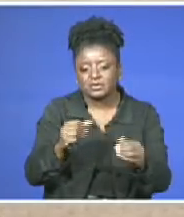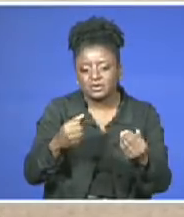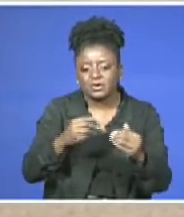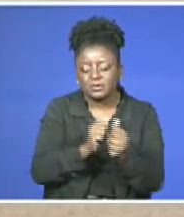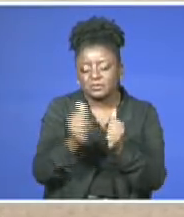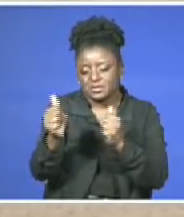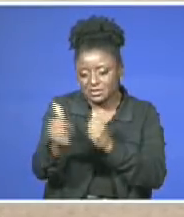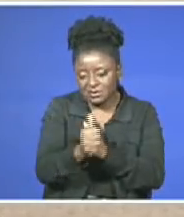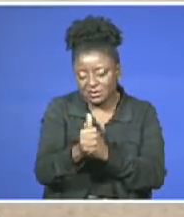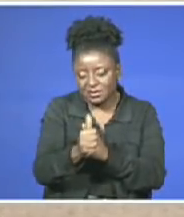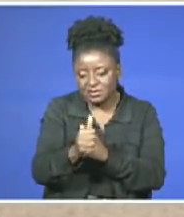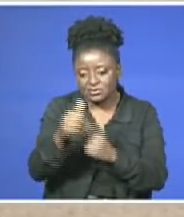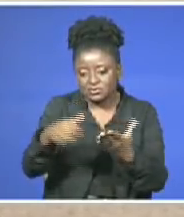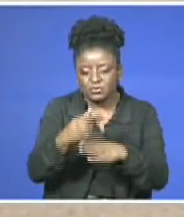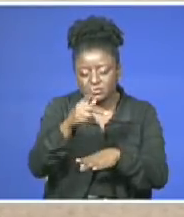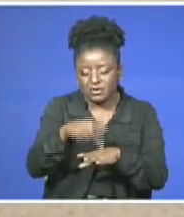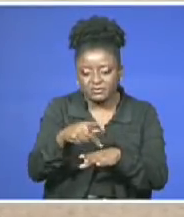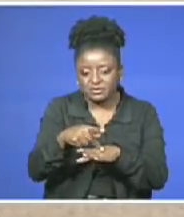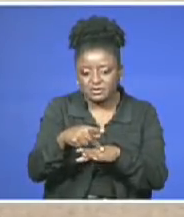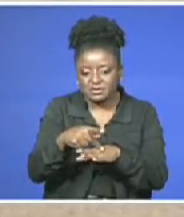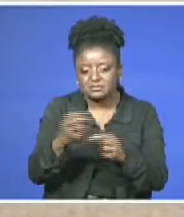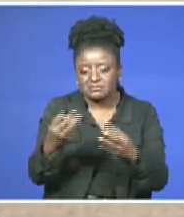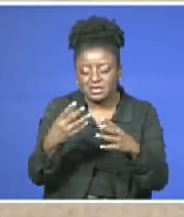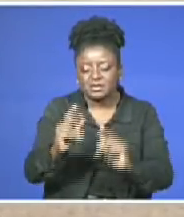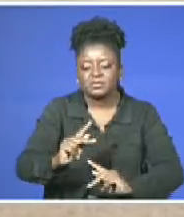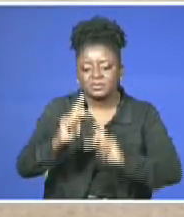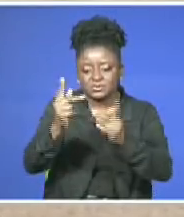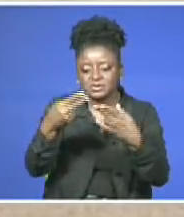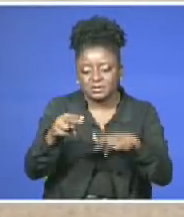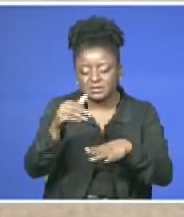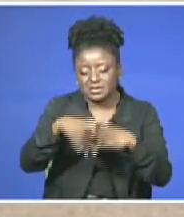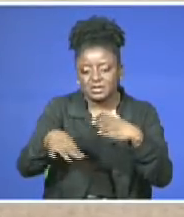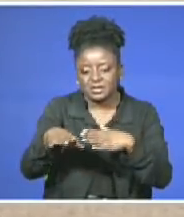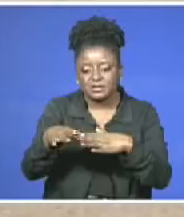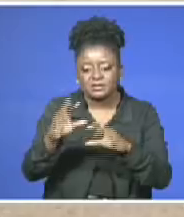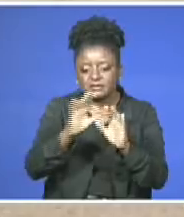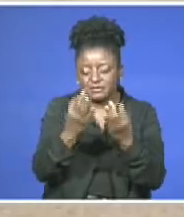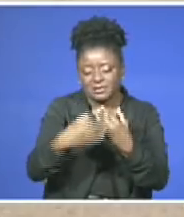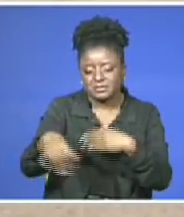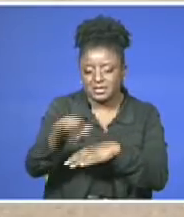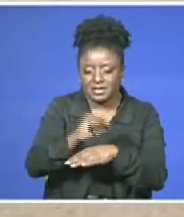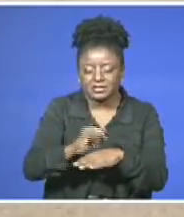many of the promotions taking place in the Family Islands. Carla Palmer, ZNS Network News.